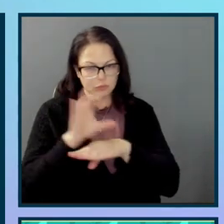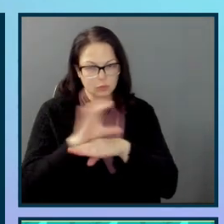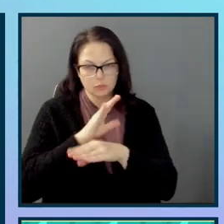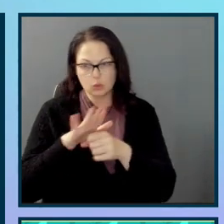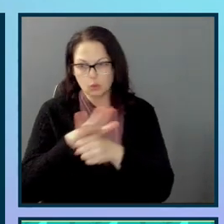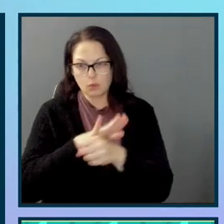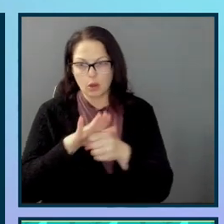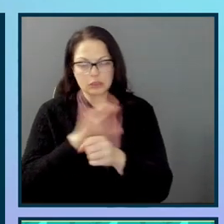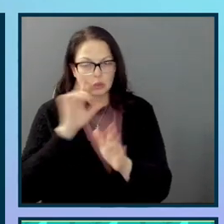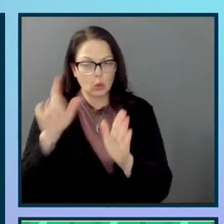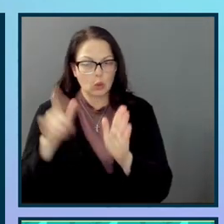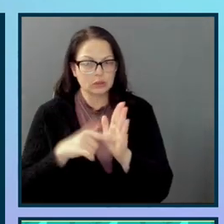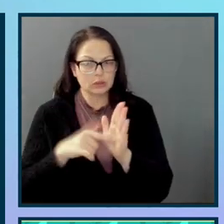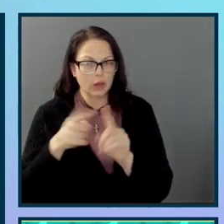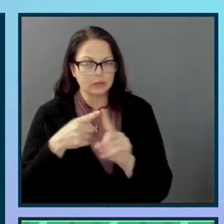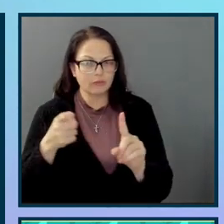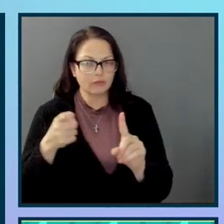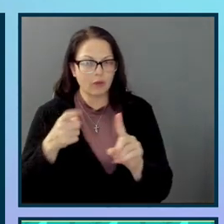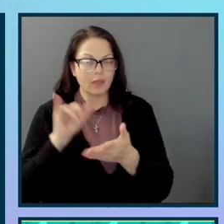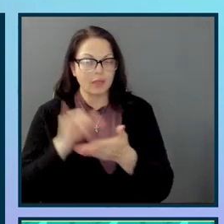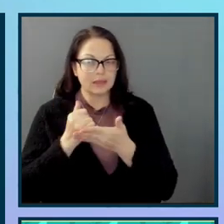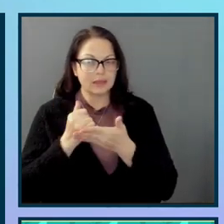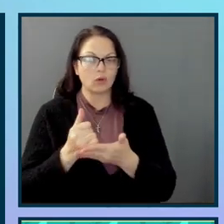see where it comes from, which is very helpful.